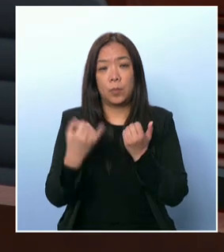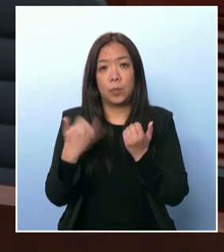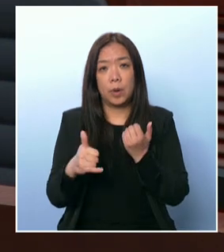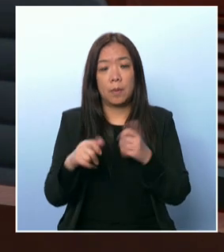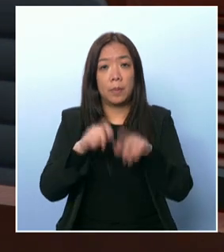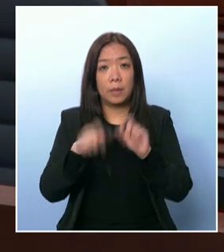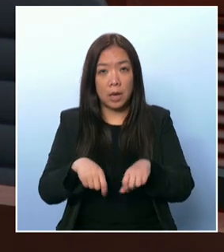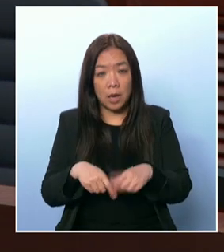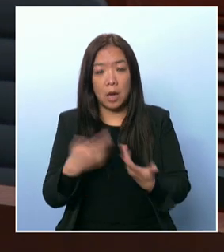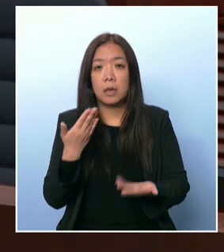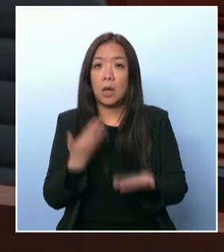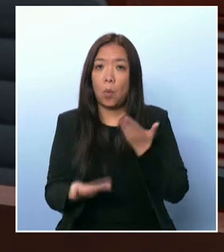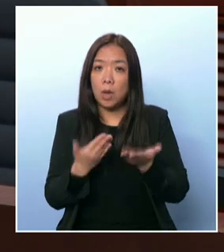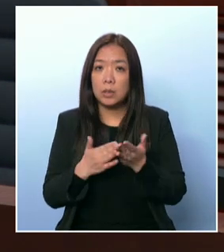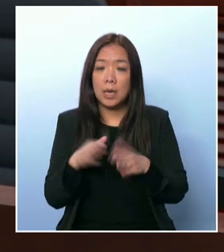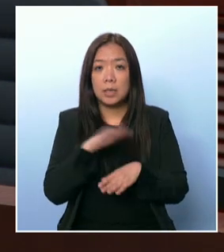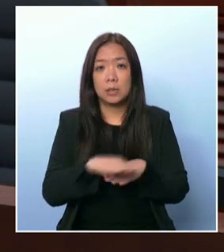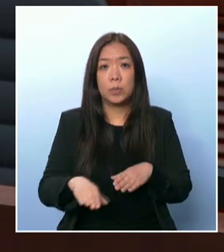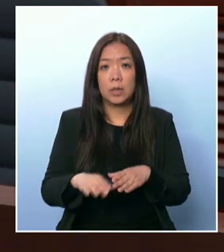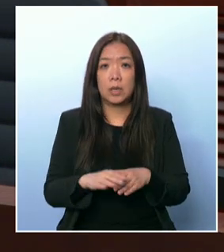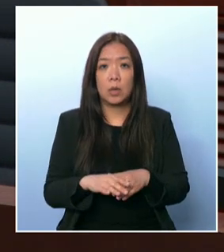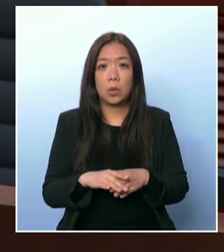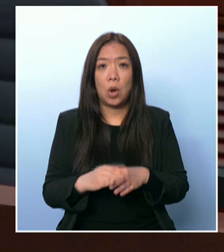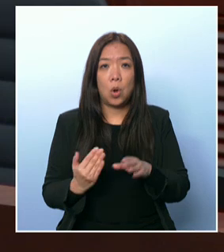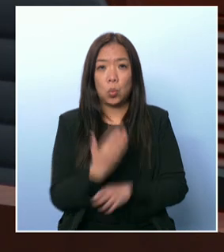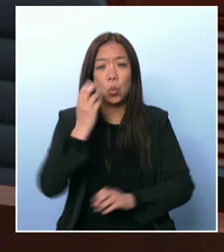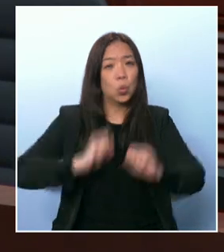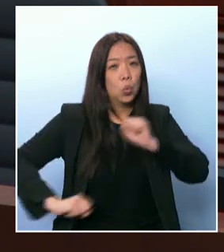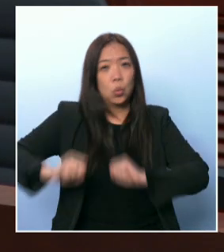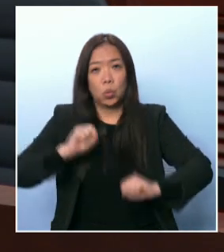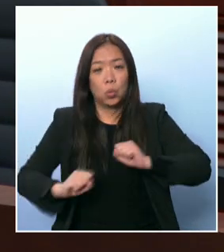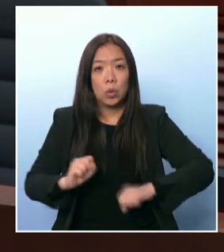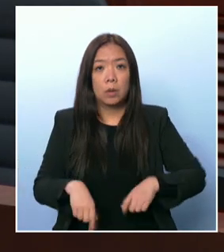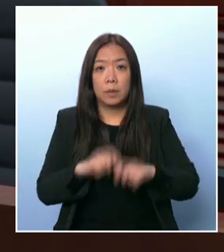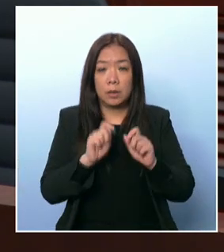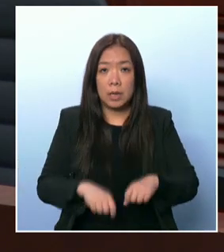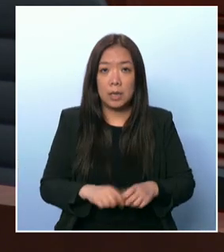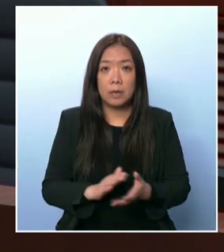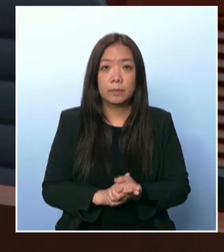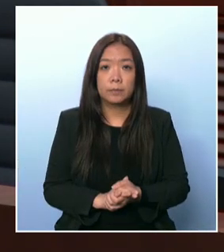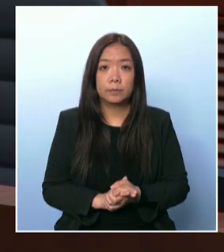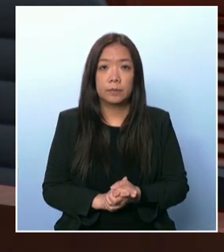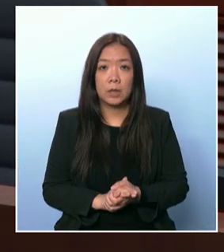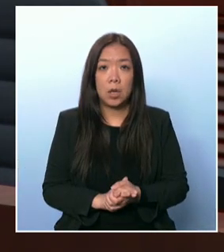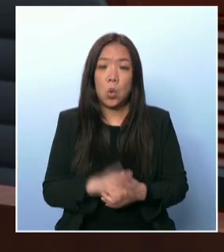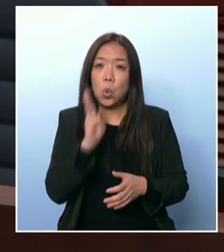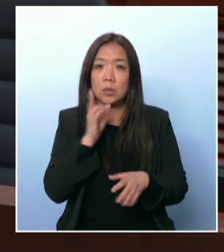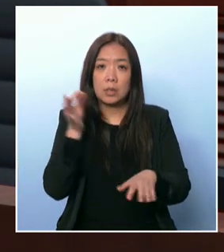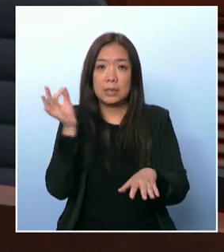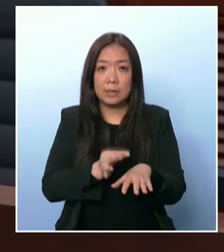receive a wide range of CM services, for example, infertility treatment or even ADHD treatment for